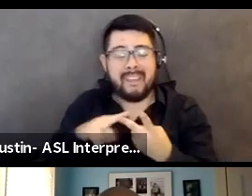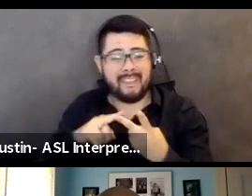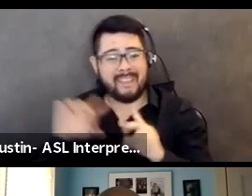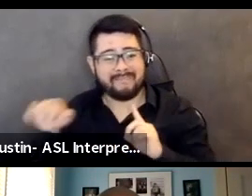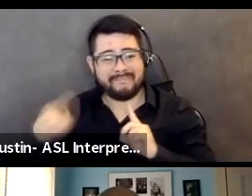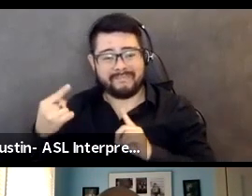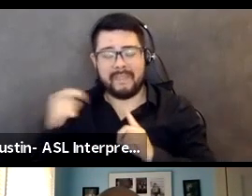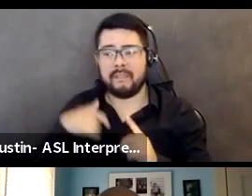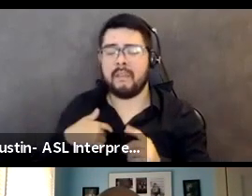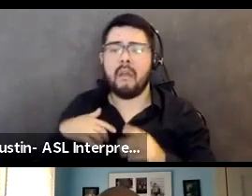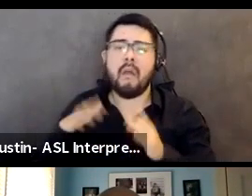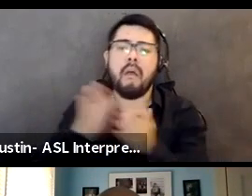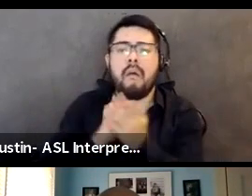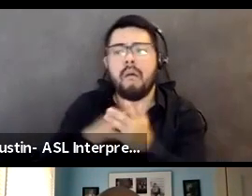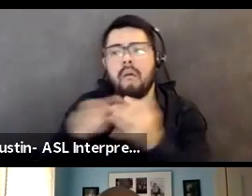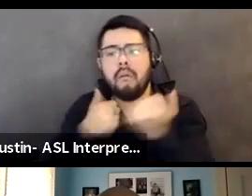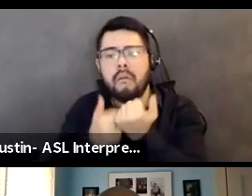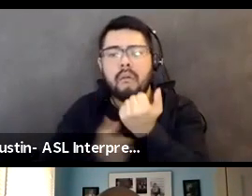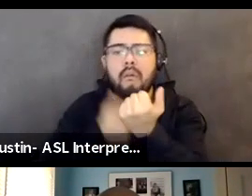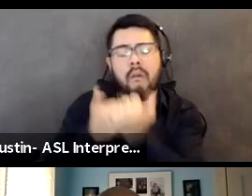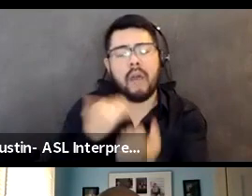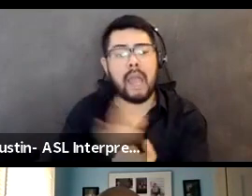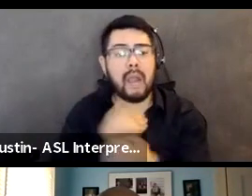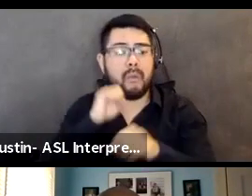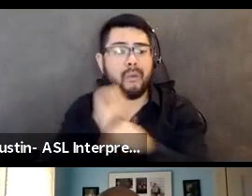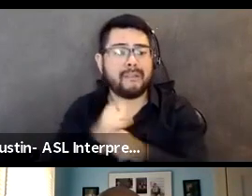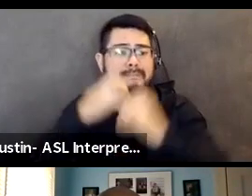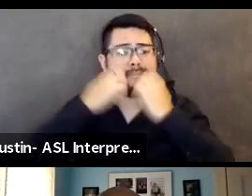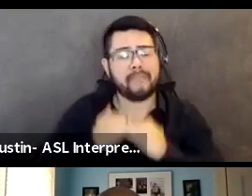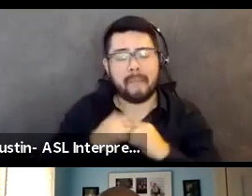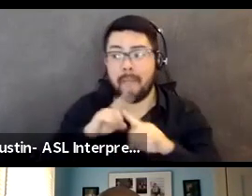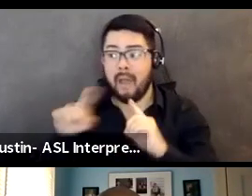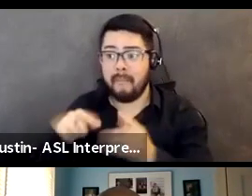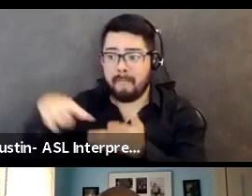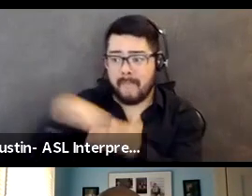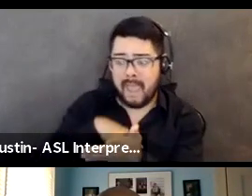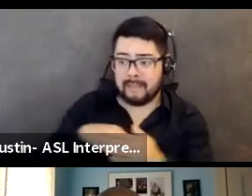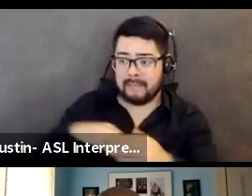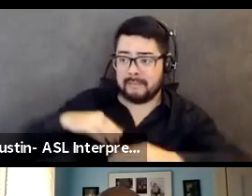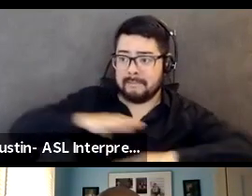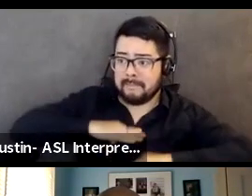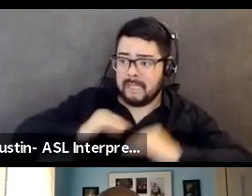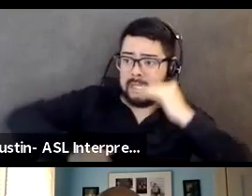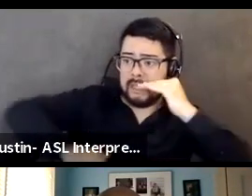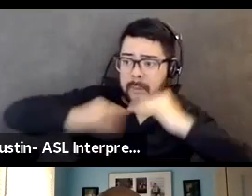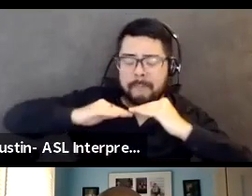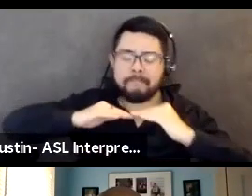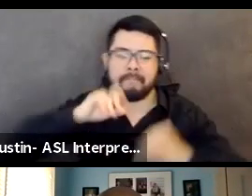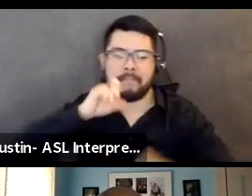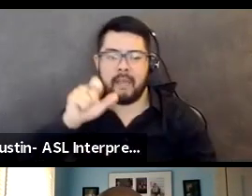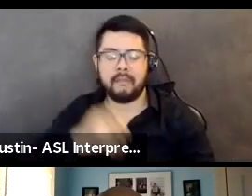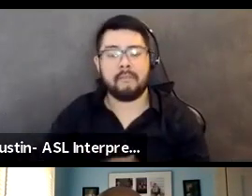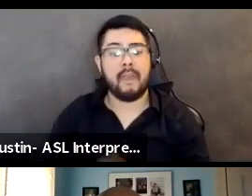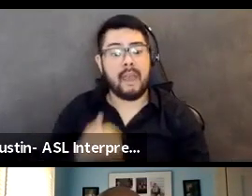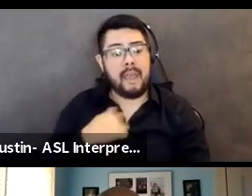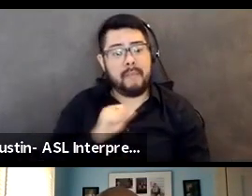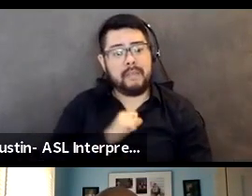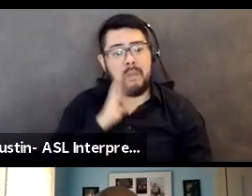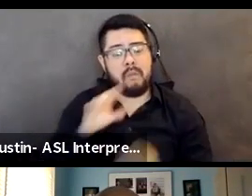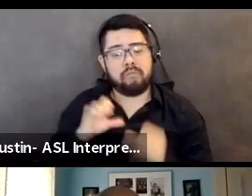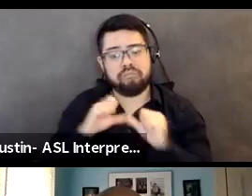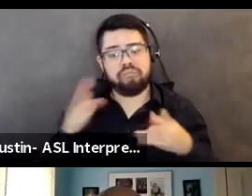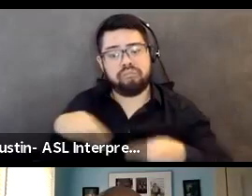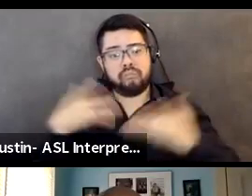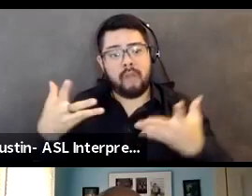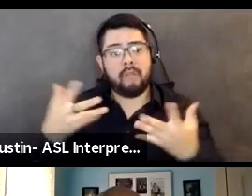pep talk about how our work is so valuable that they won't pay us for it i will personally continue to hand out devices at my school